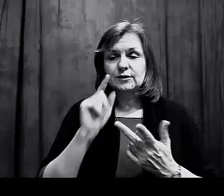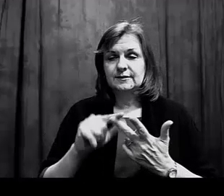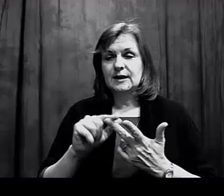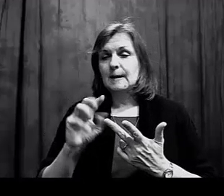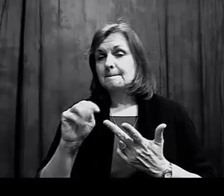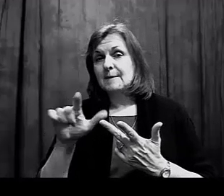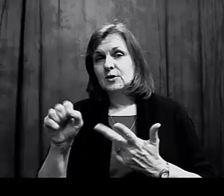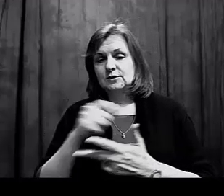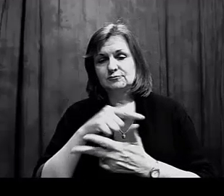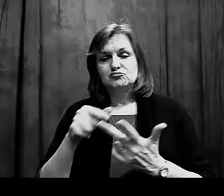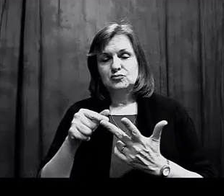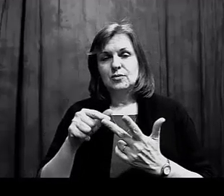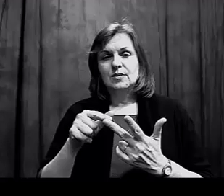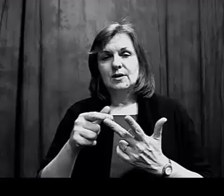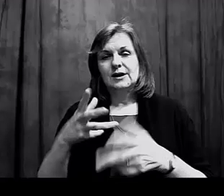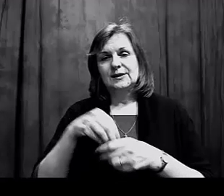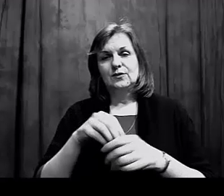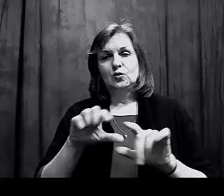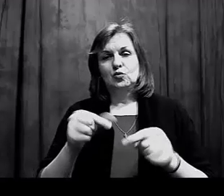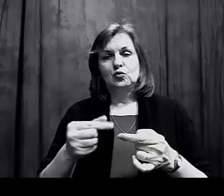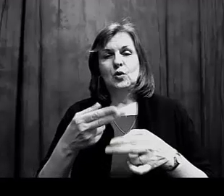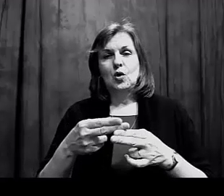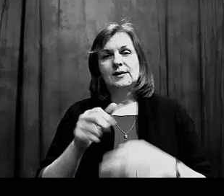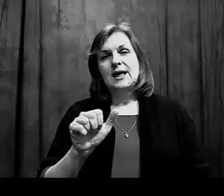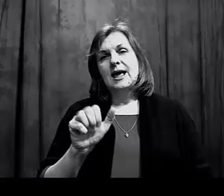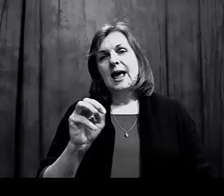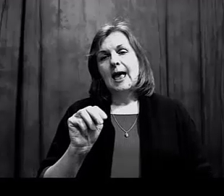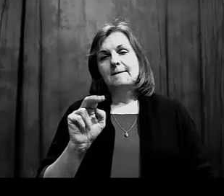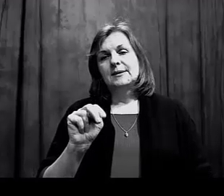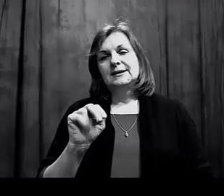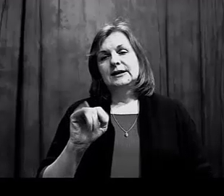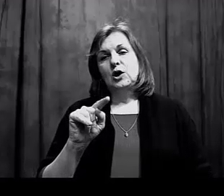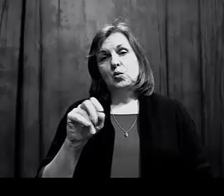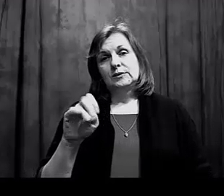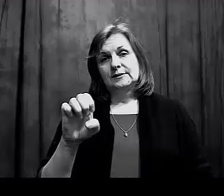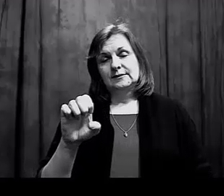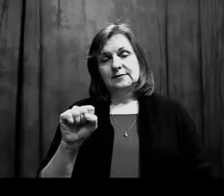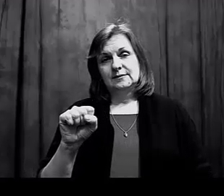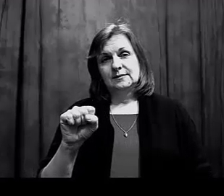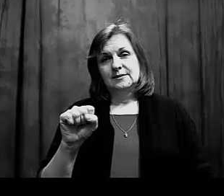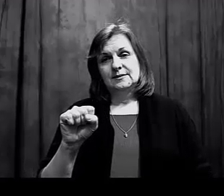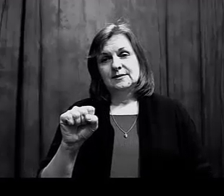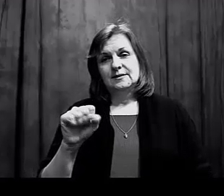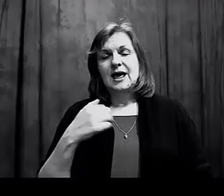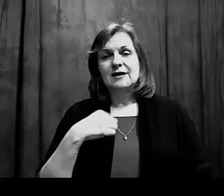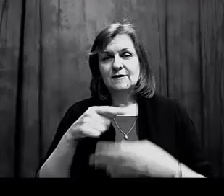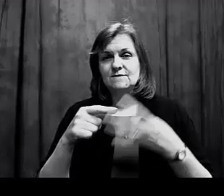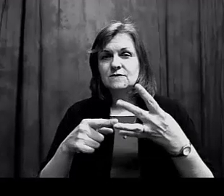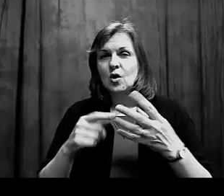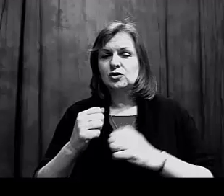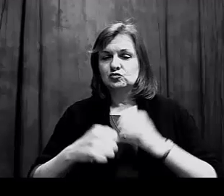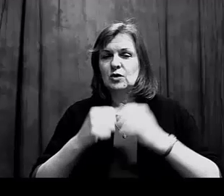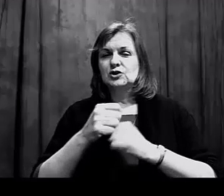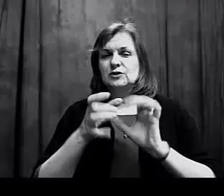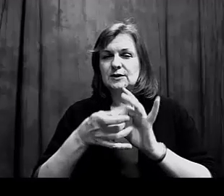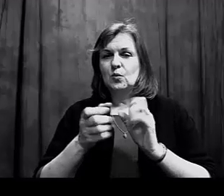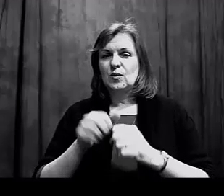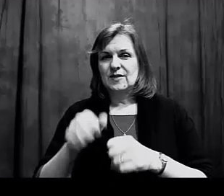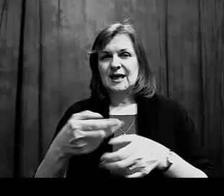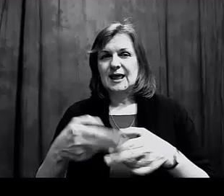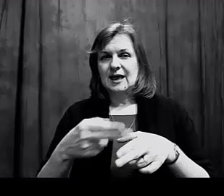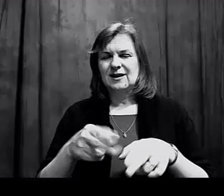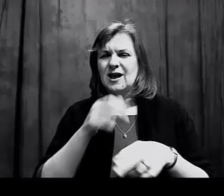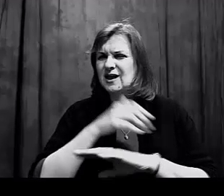reptiles, birds, all of our mammals fall into this amniote category, and it has 4 major